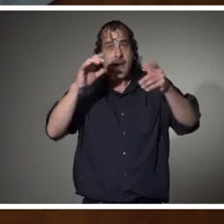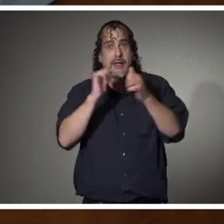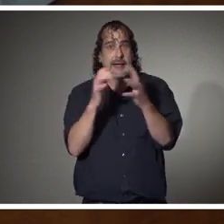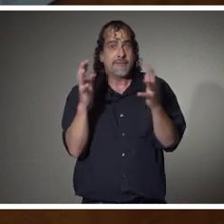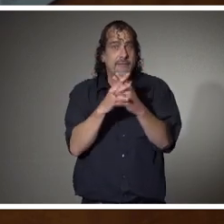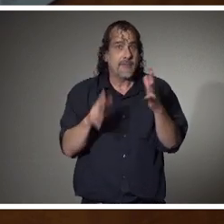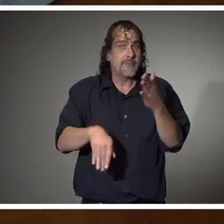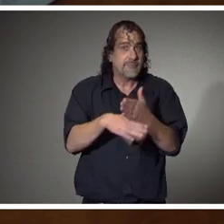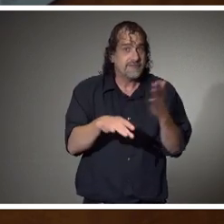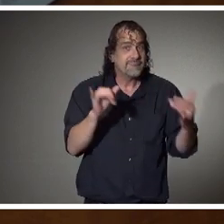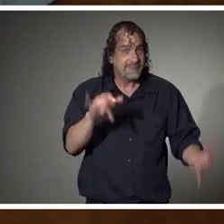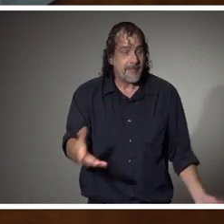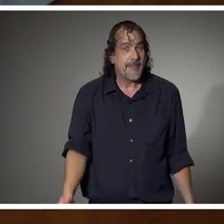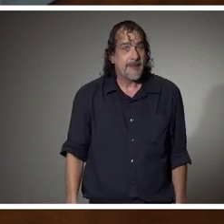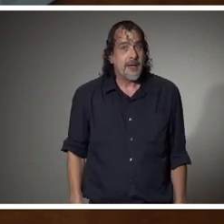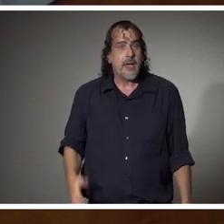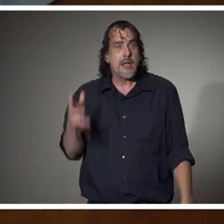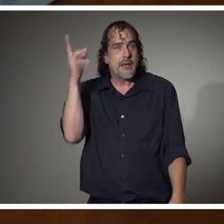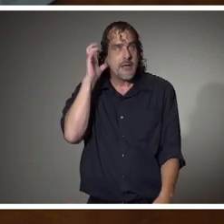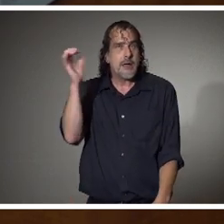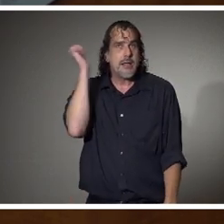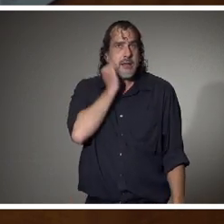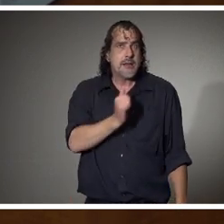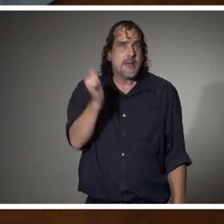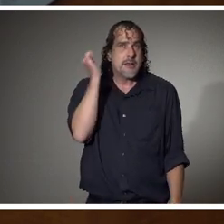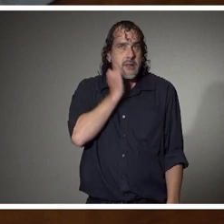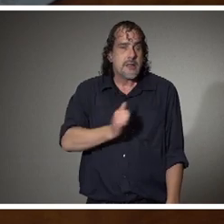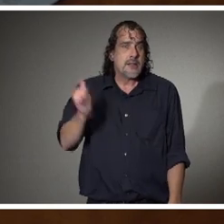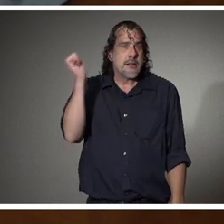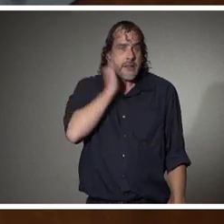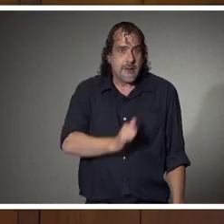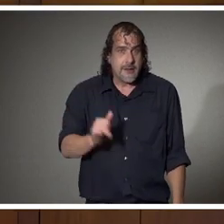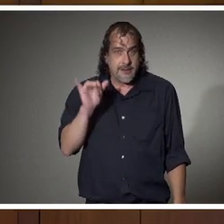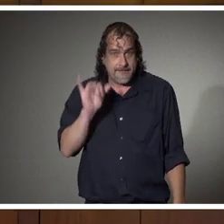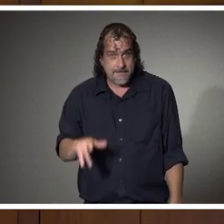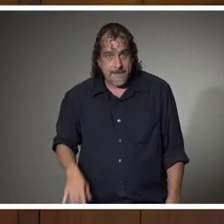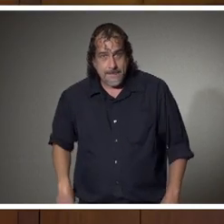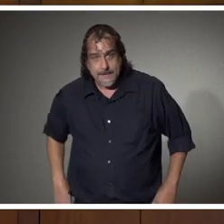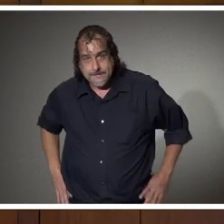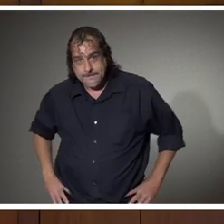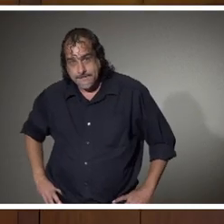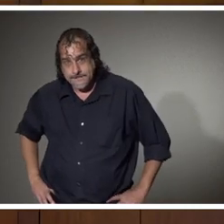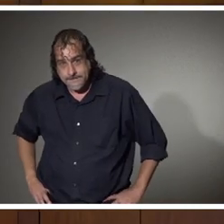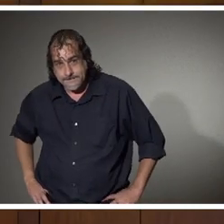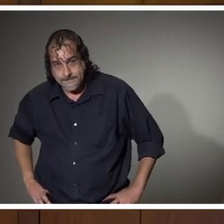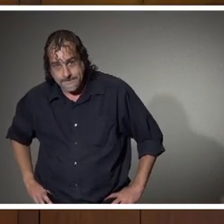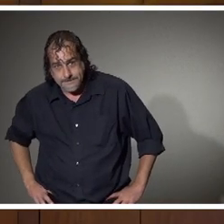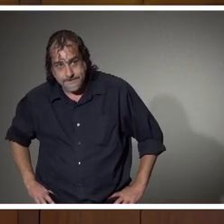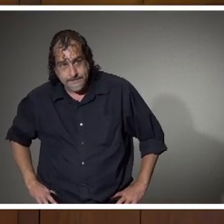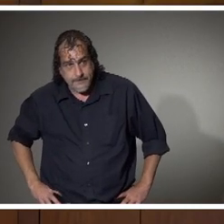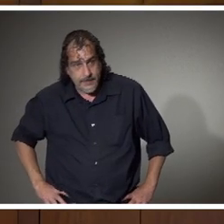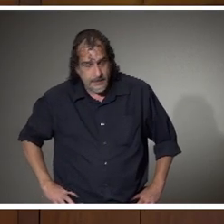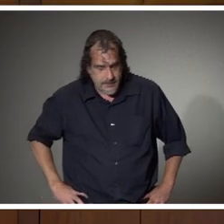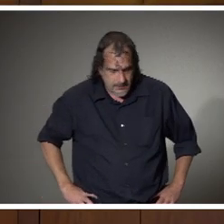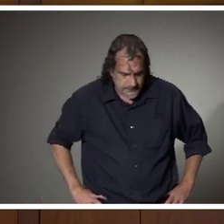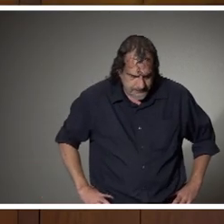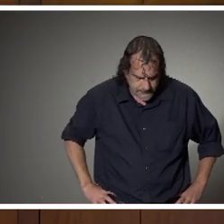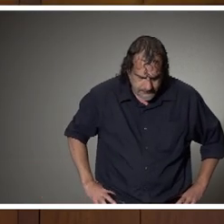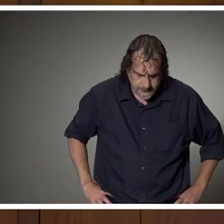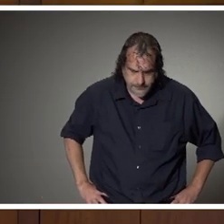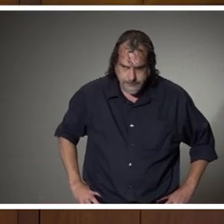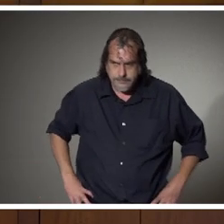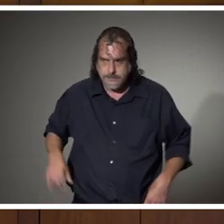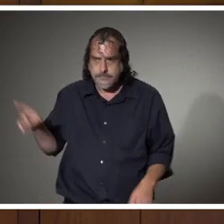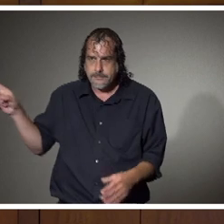on the soccer field. I hear it every single day. Yes, sir. Governor, Senator